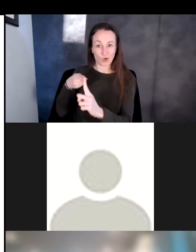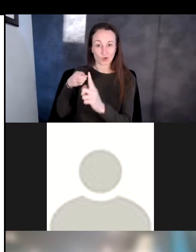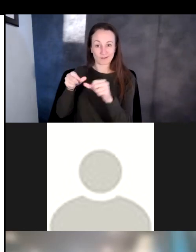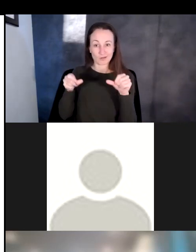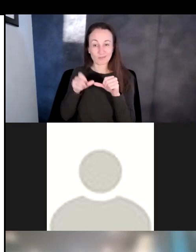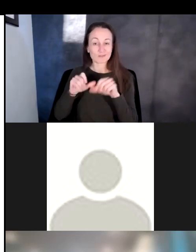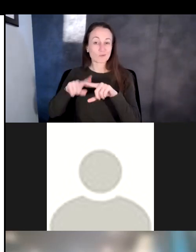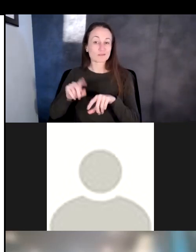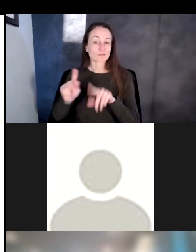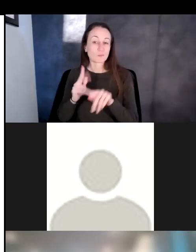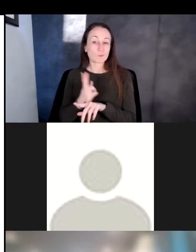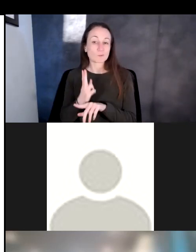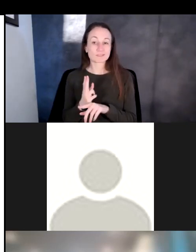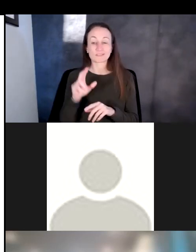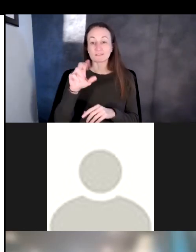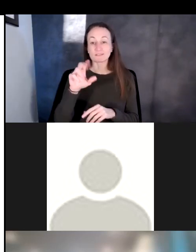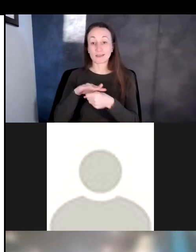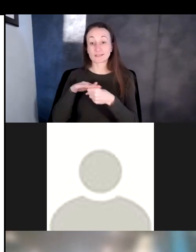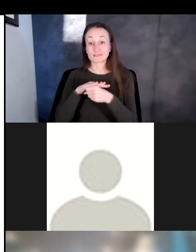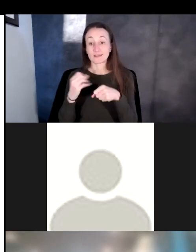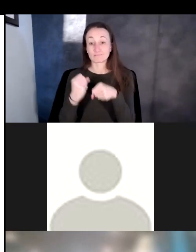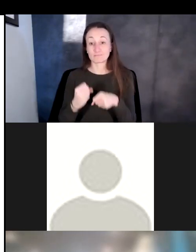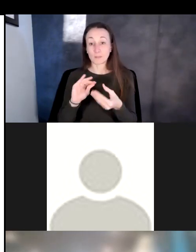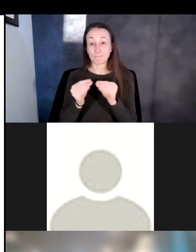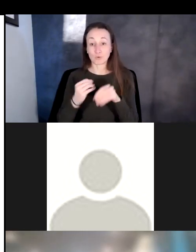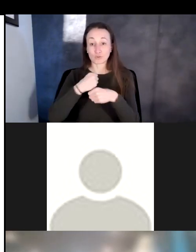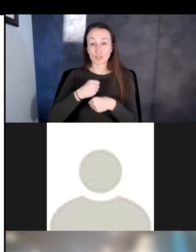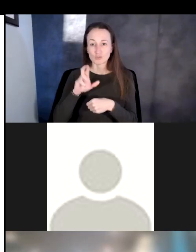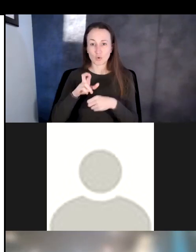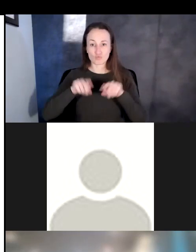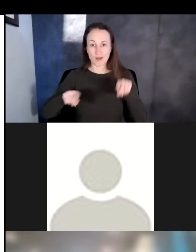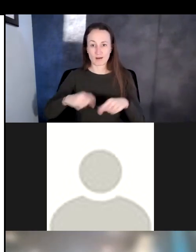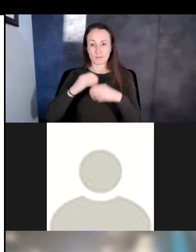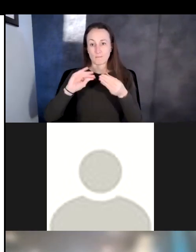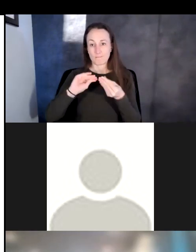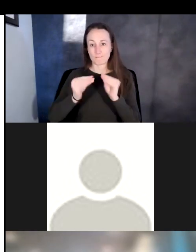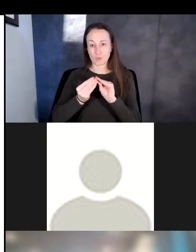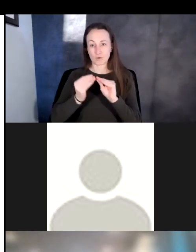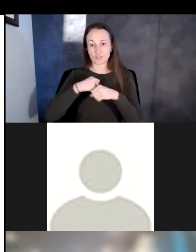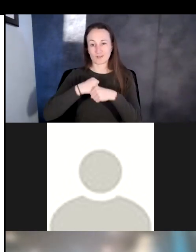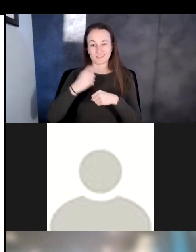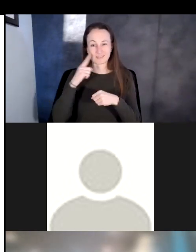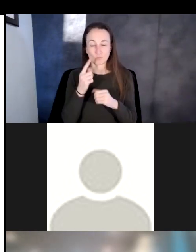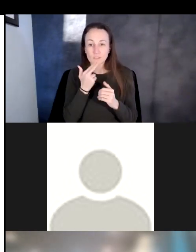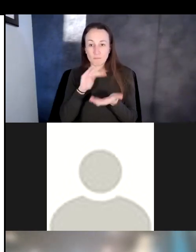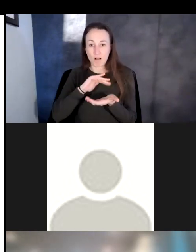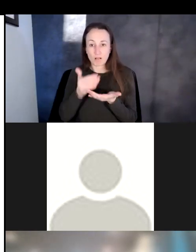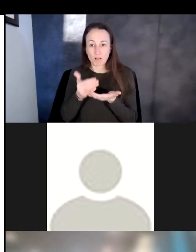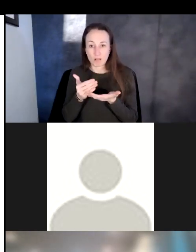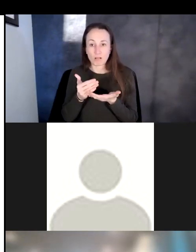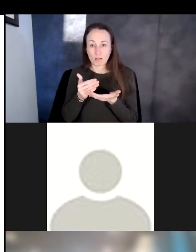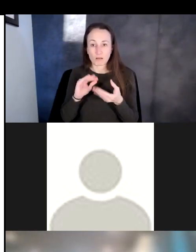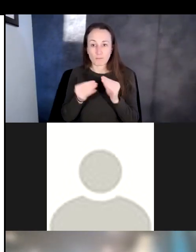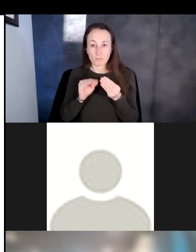course, using things like site saturation mutagenesis or random mutagenesis to small tiles. But these are pretty common practices in directed